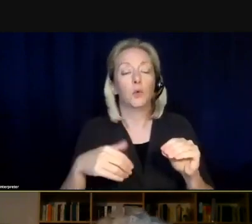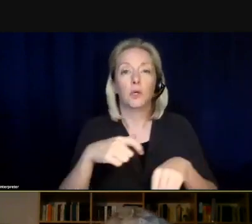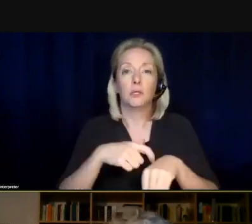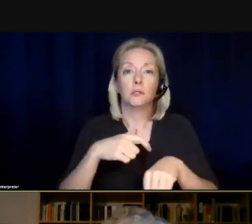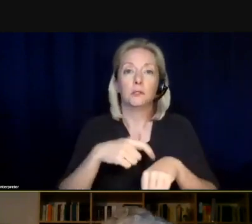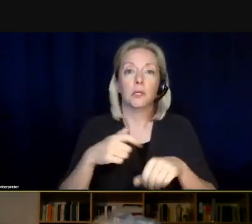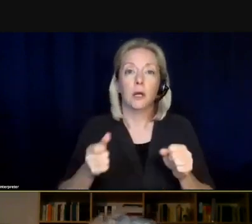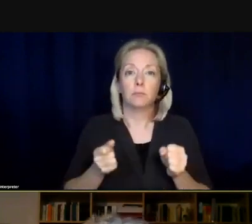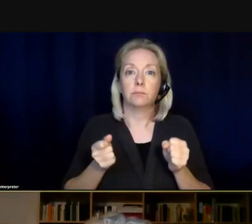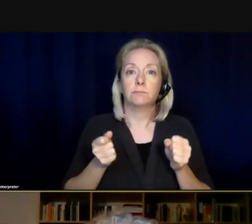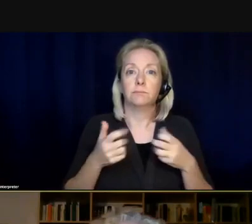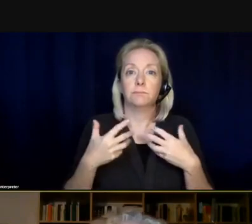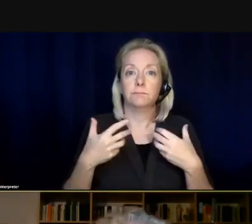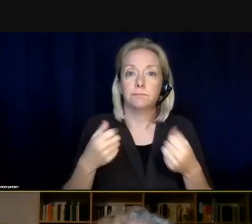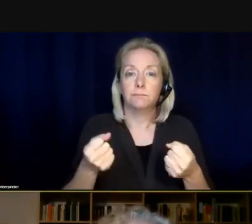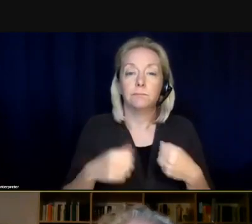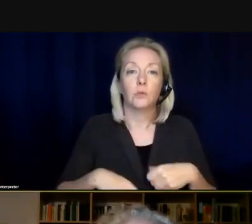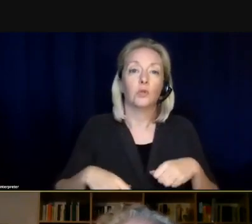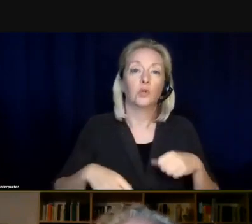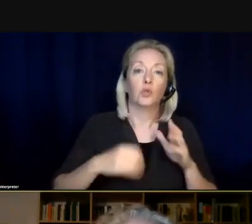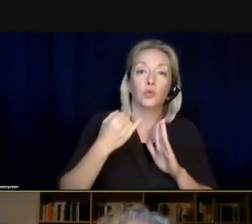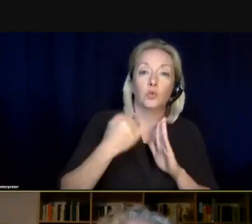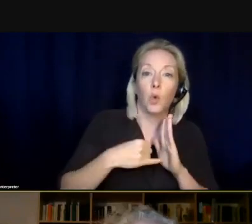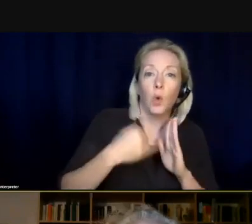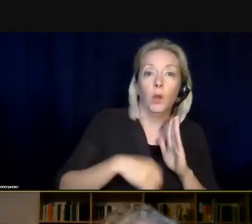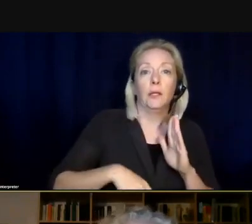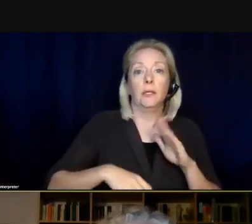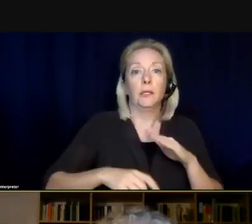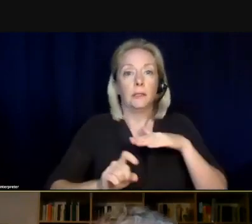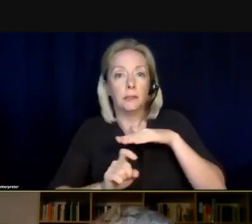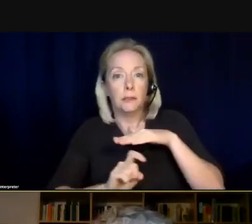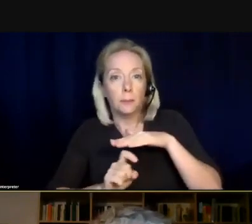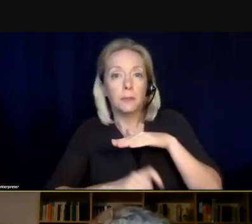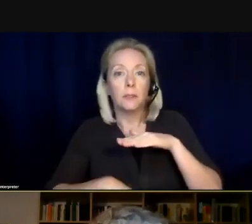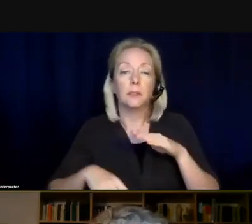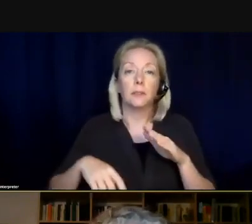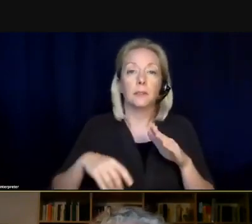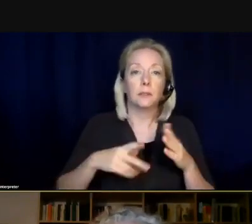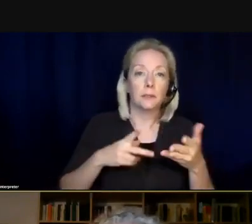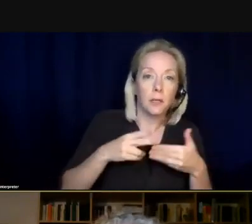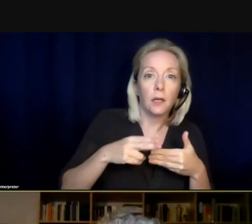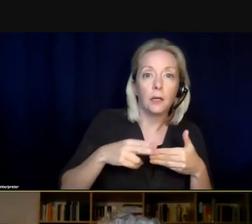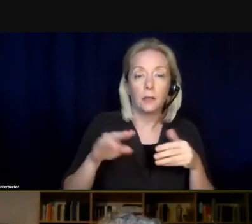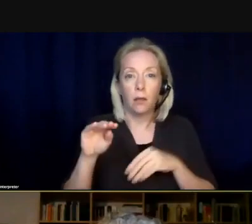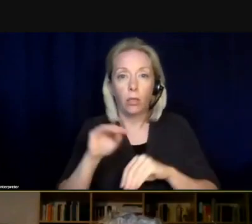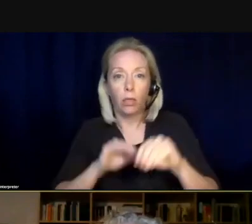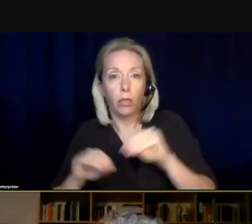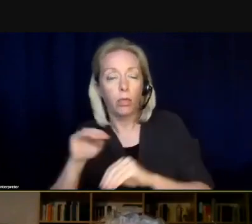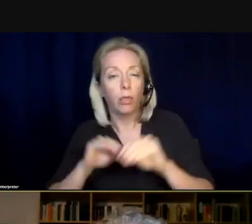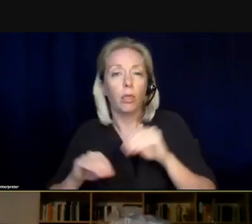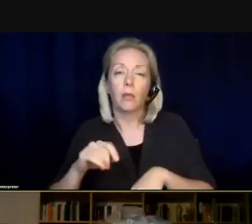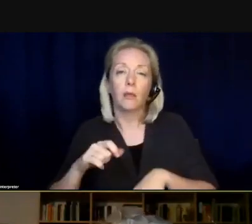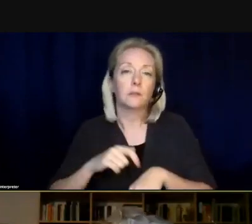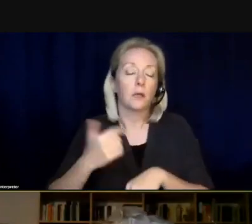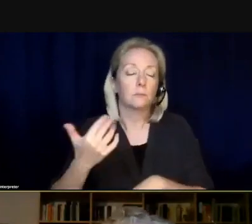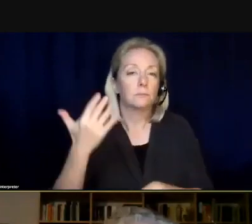drawing, copying, pasting, and it took way too much of my time. So I thought, let